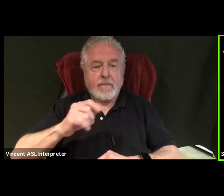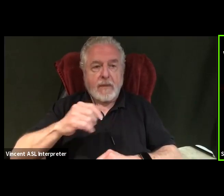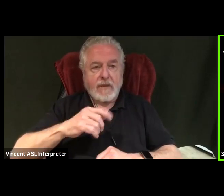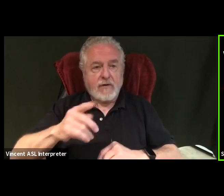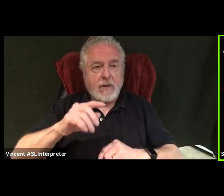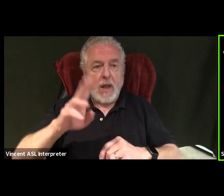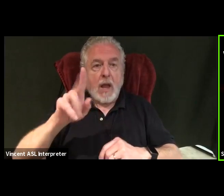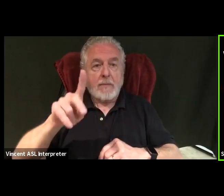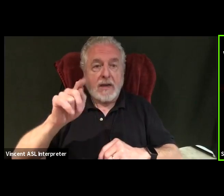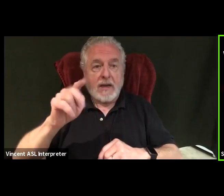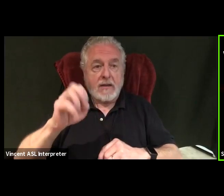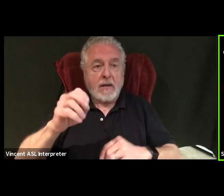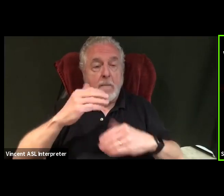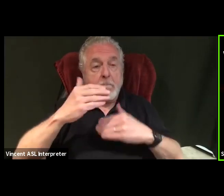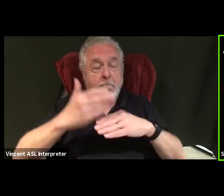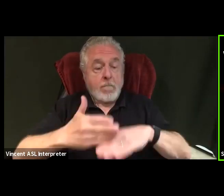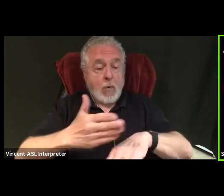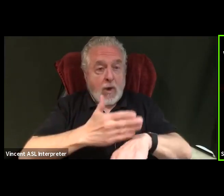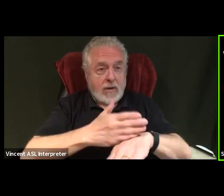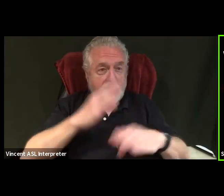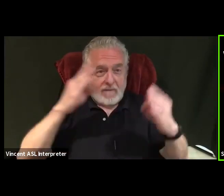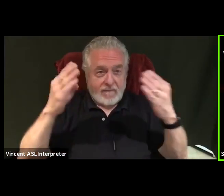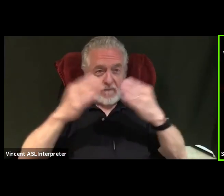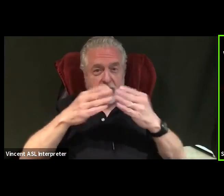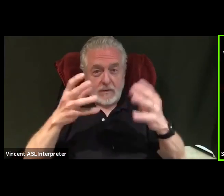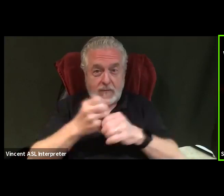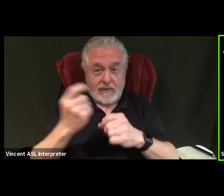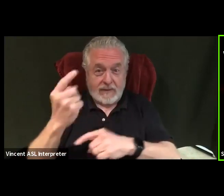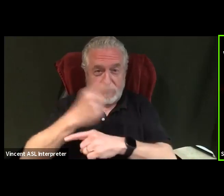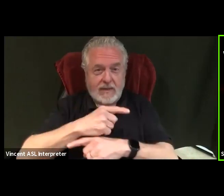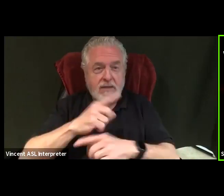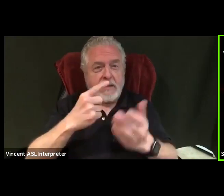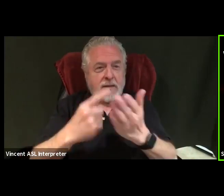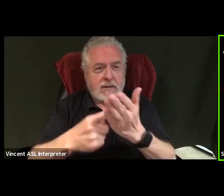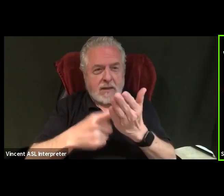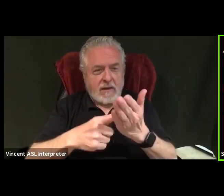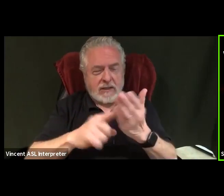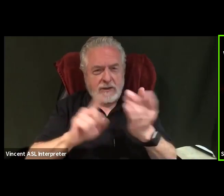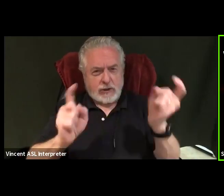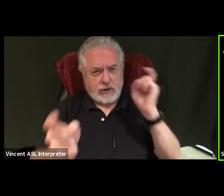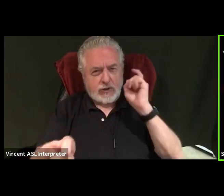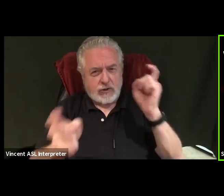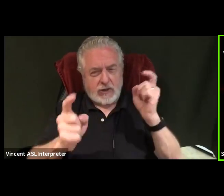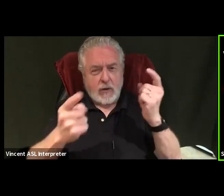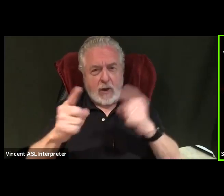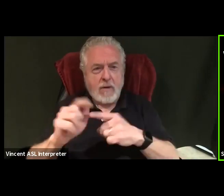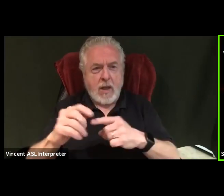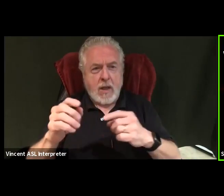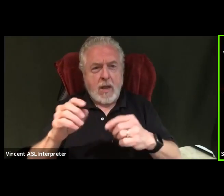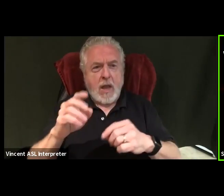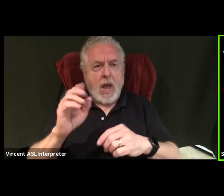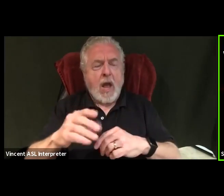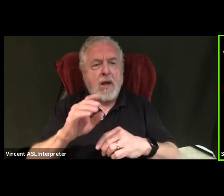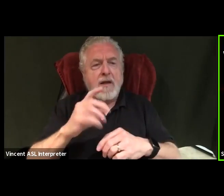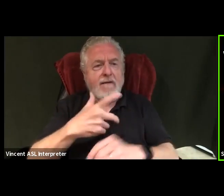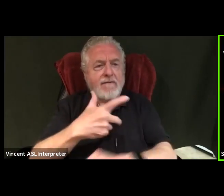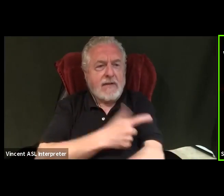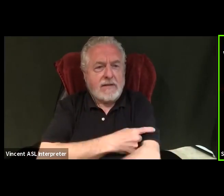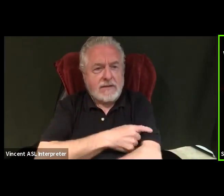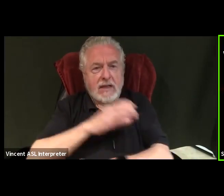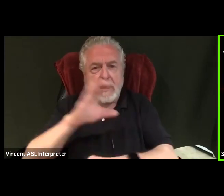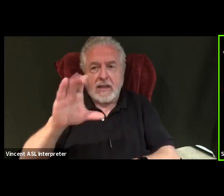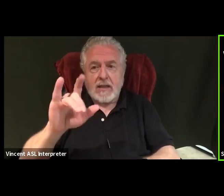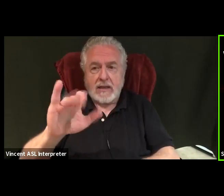giving you an update on our progress, the focus of our briefing today is to discuss some changes that will be occurring in our constellation of vaccine